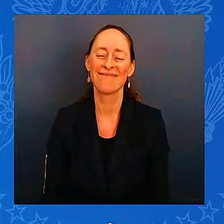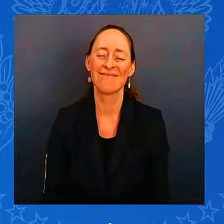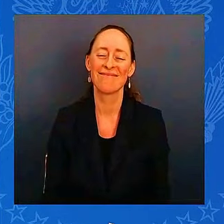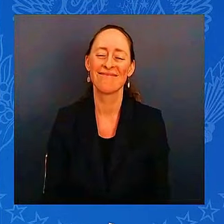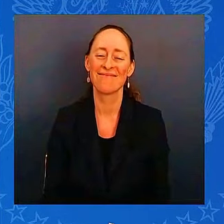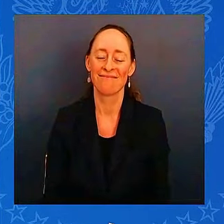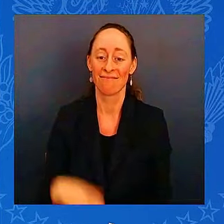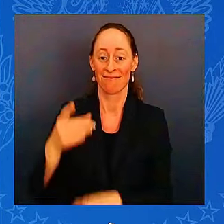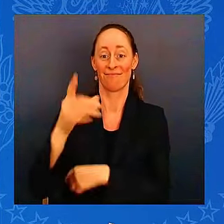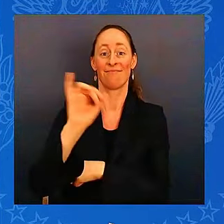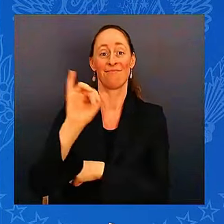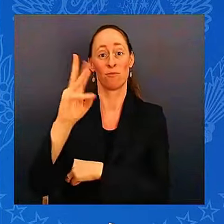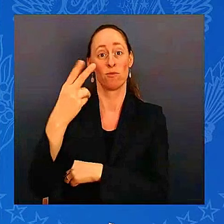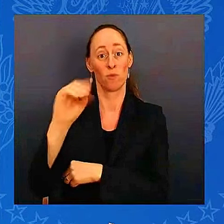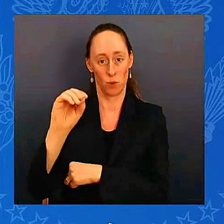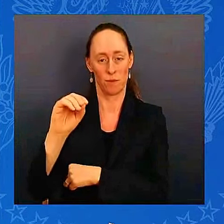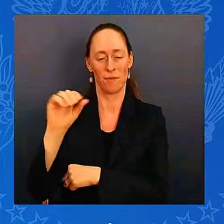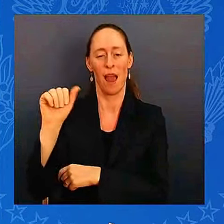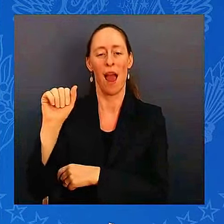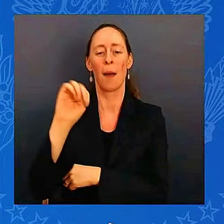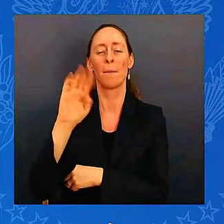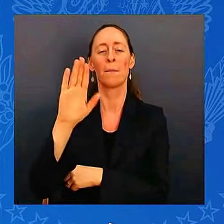Injuries, whatever the hell they are.